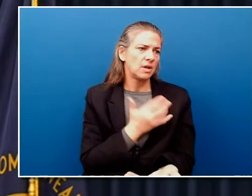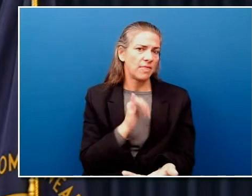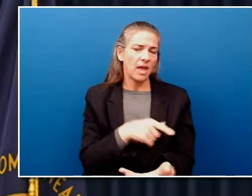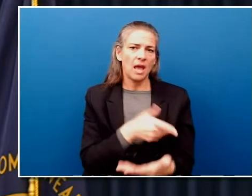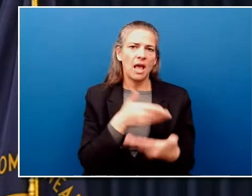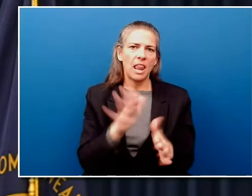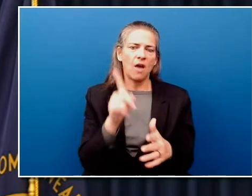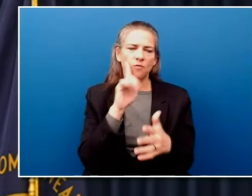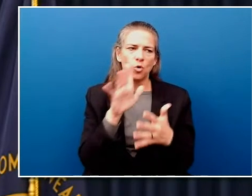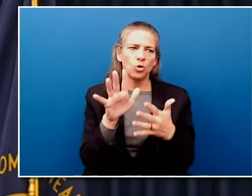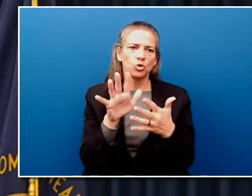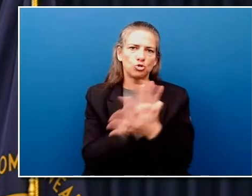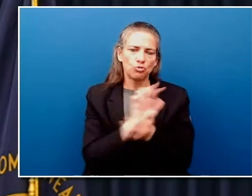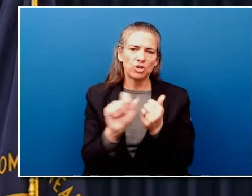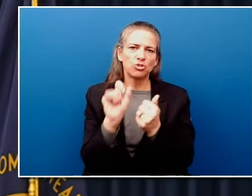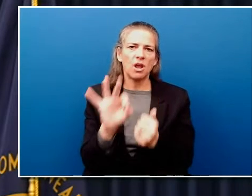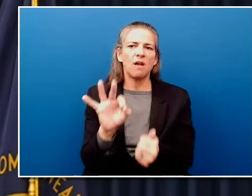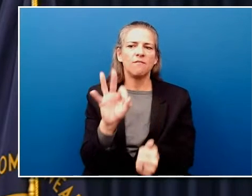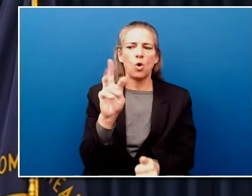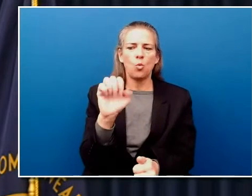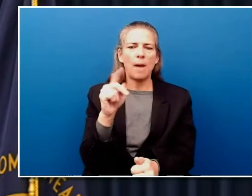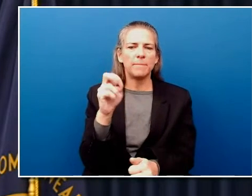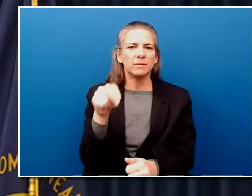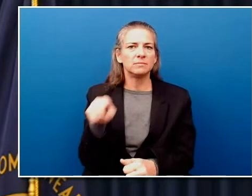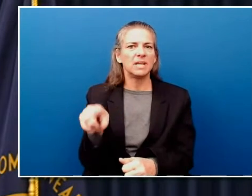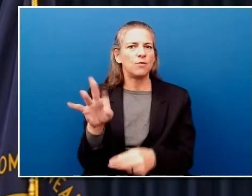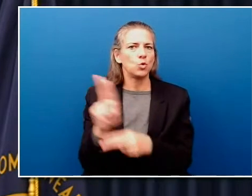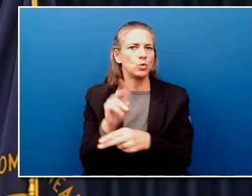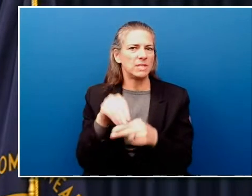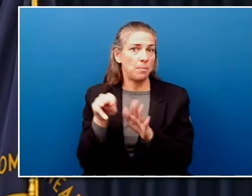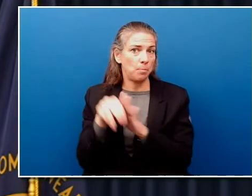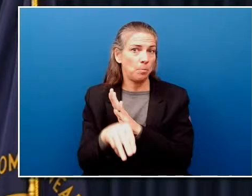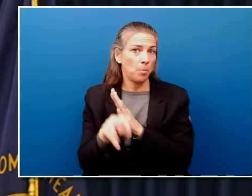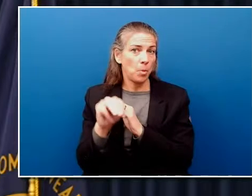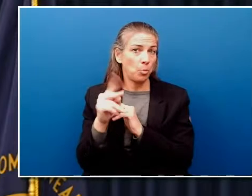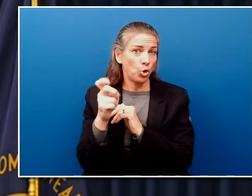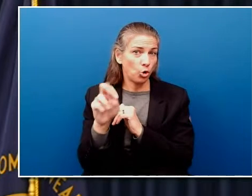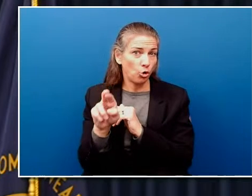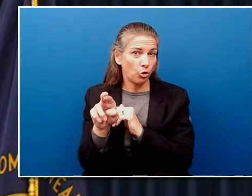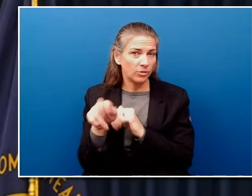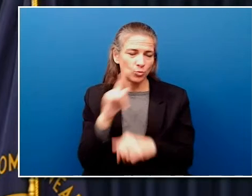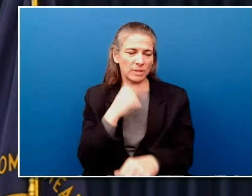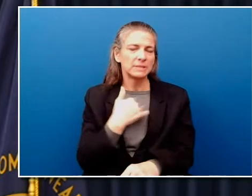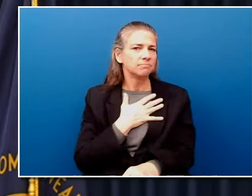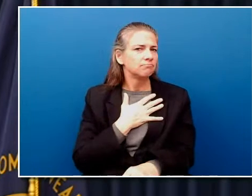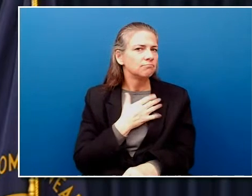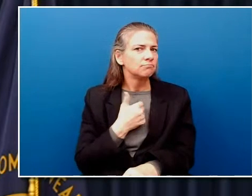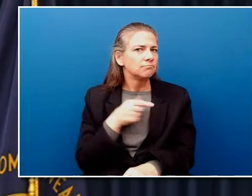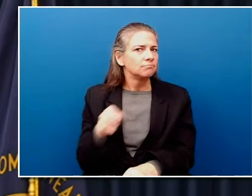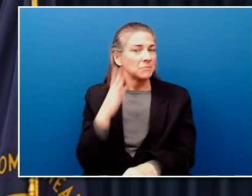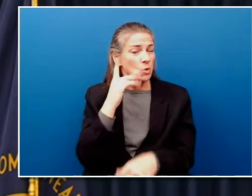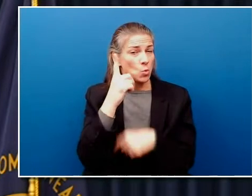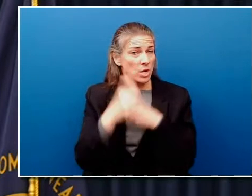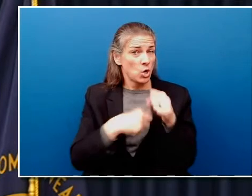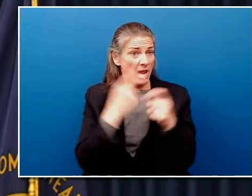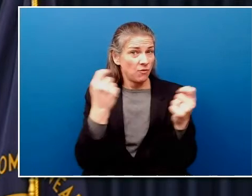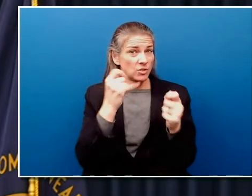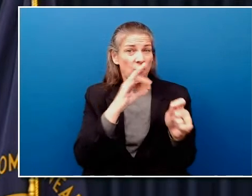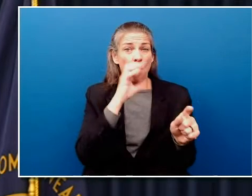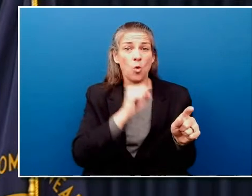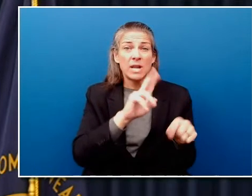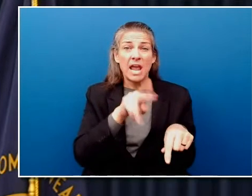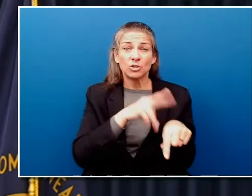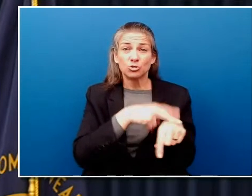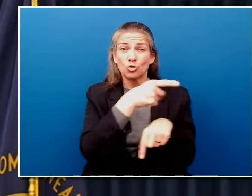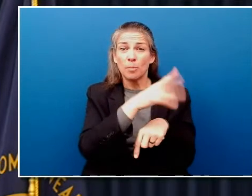destruction of a weapon used in a murder is something that is pretty close to me, with the 1-year anniversary of the Old National shooting coming up on